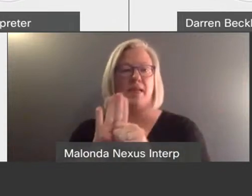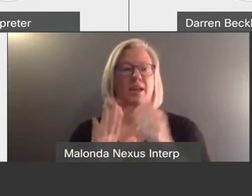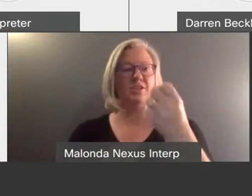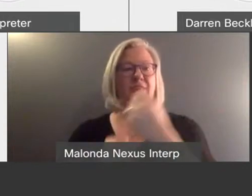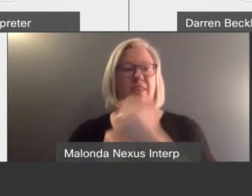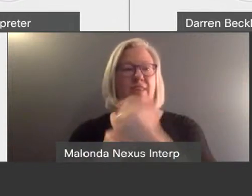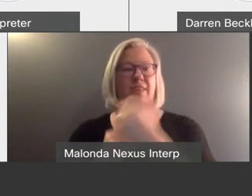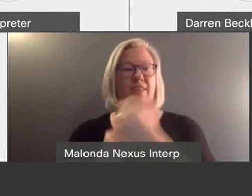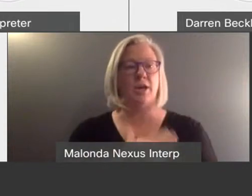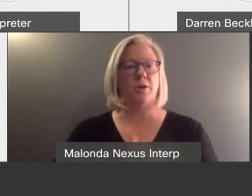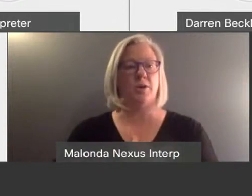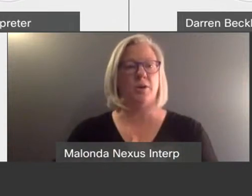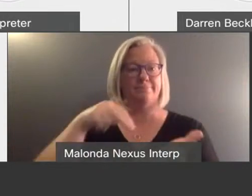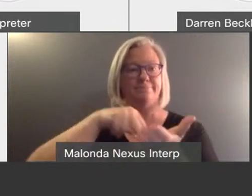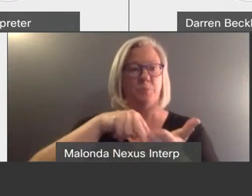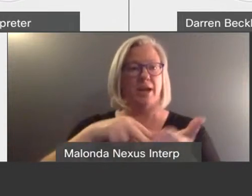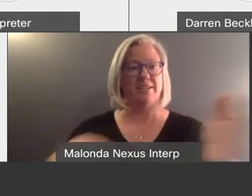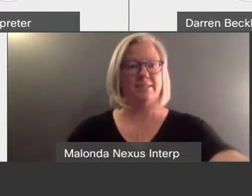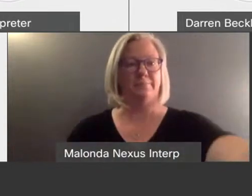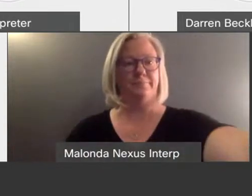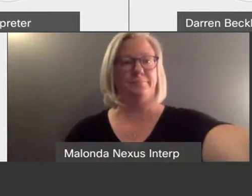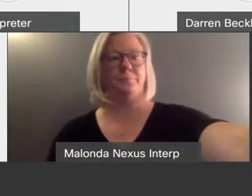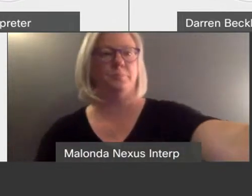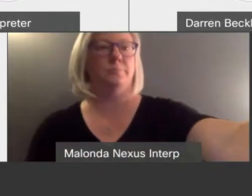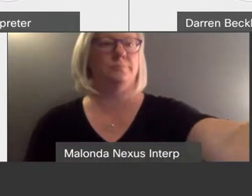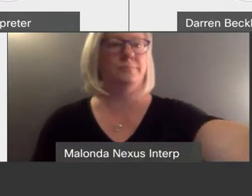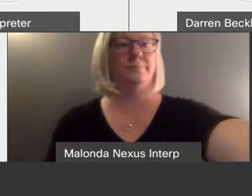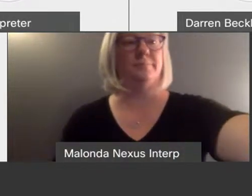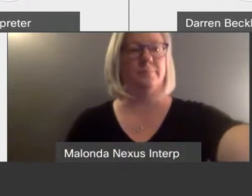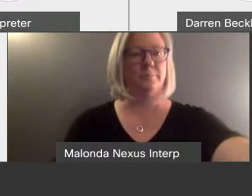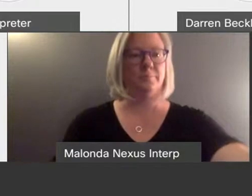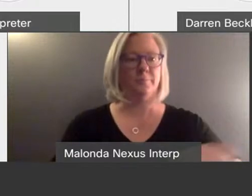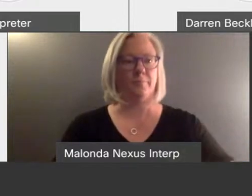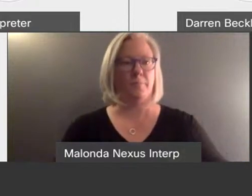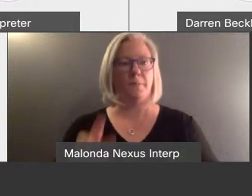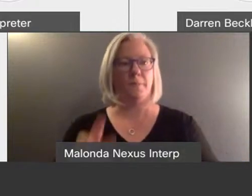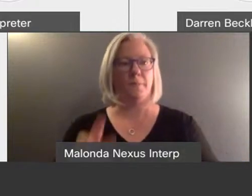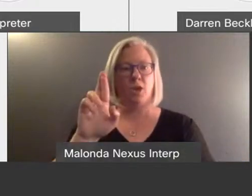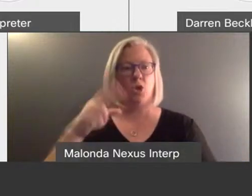for the pledge. Representative Tom Sawyer will start us off with a prayer.